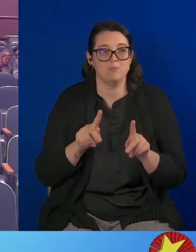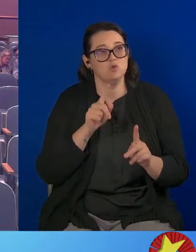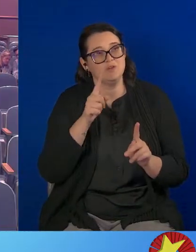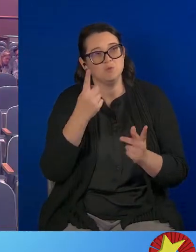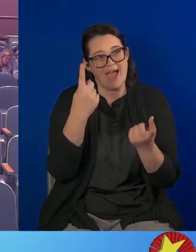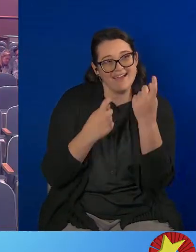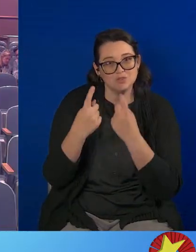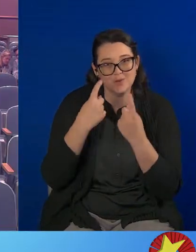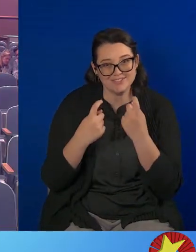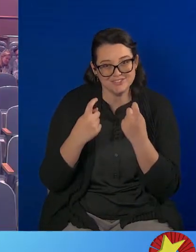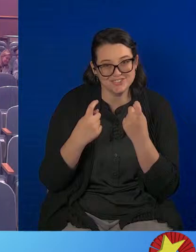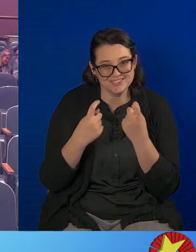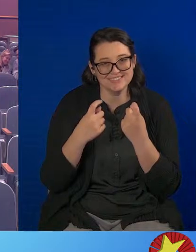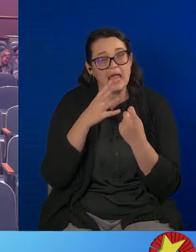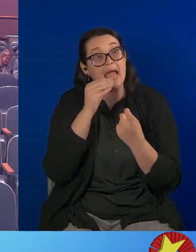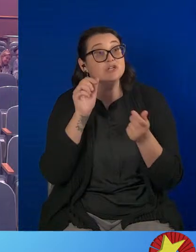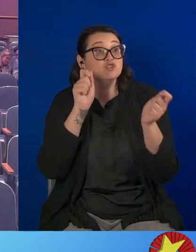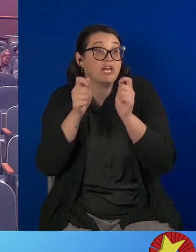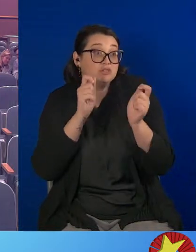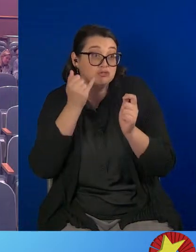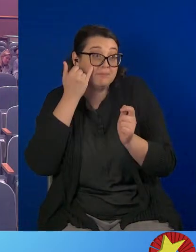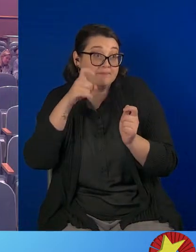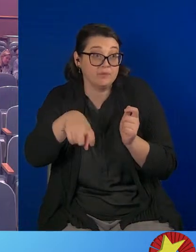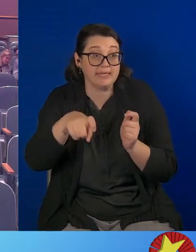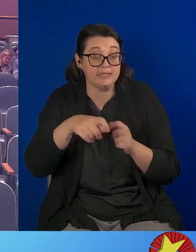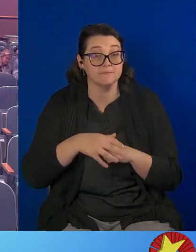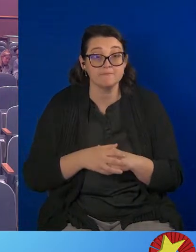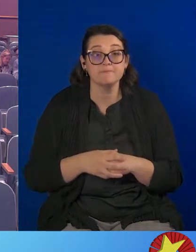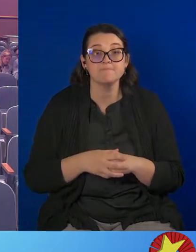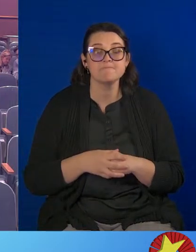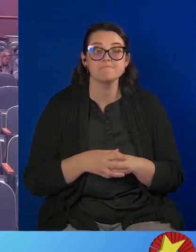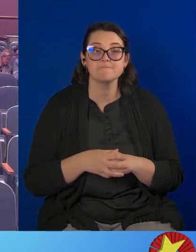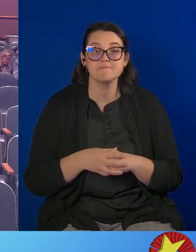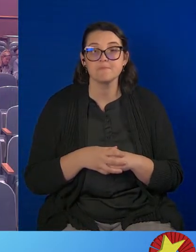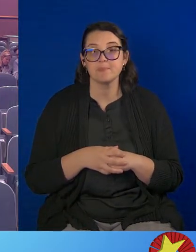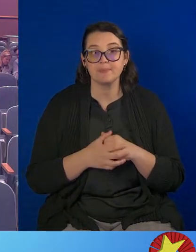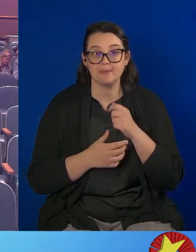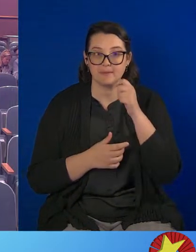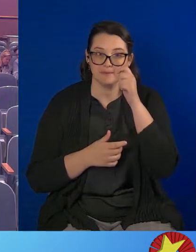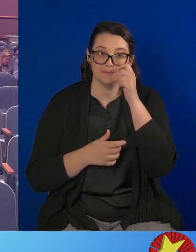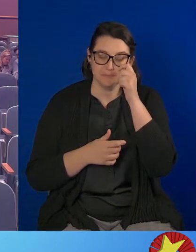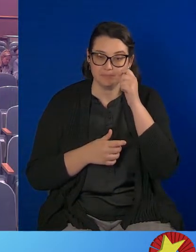also to make changes if changes need to be made. And